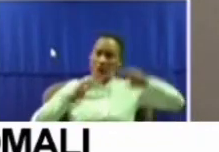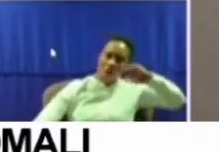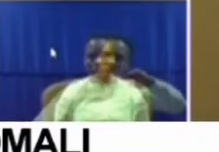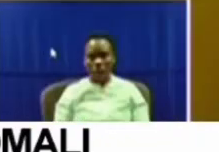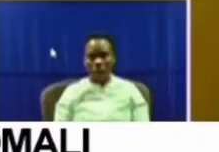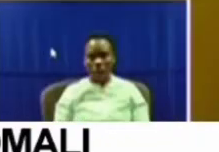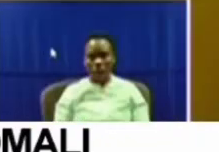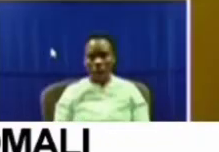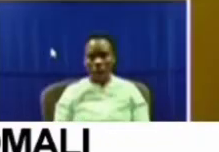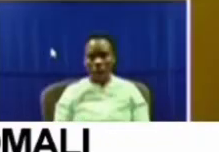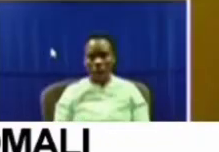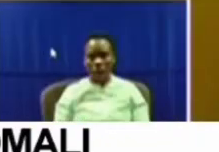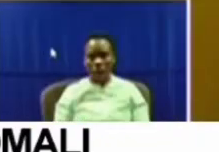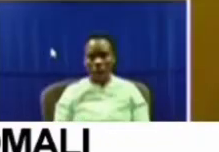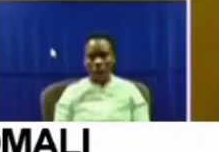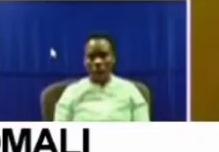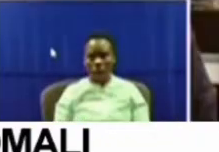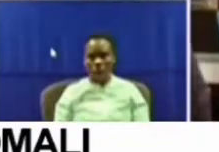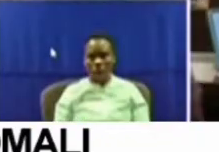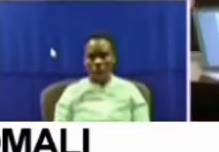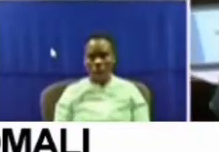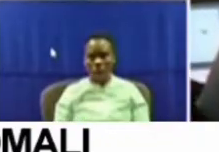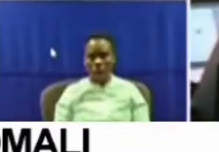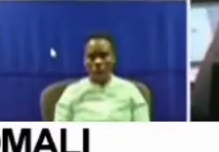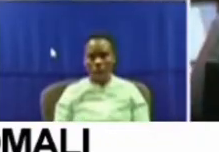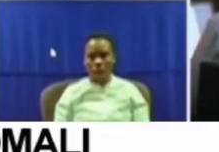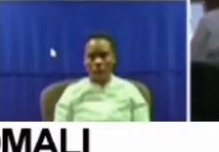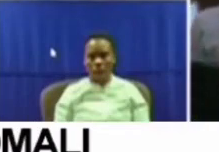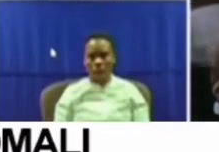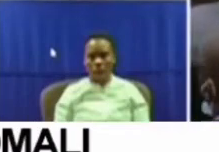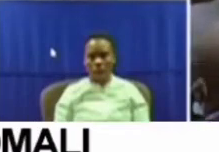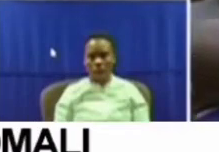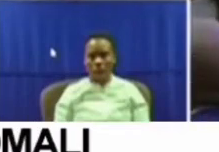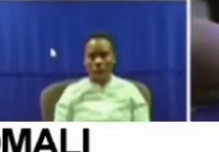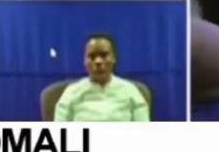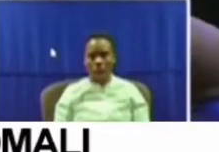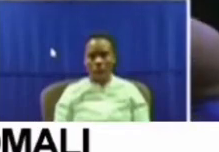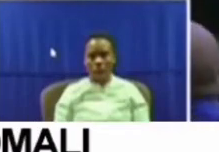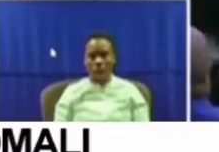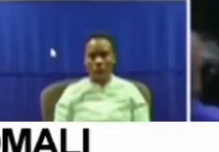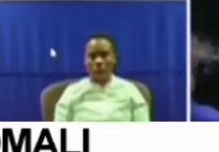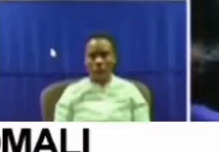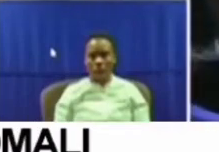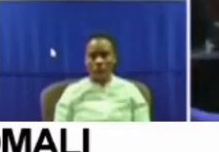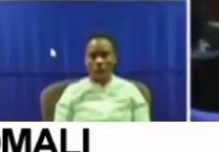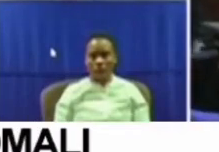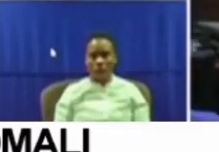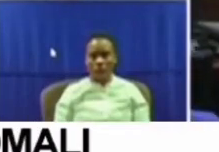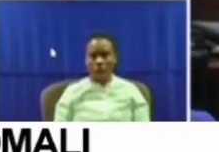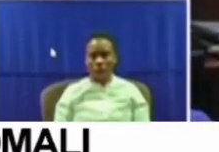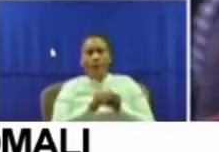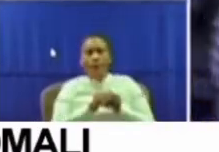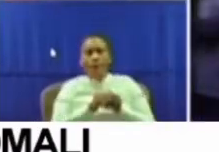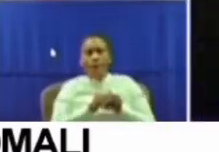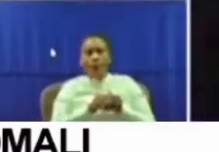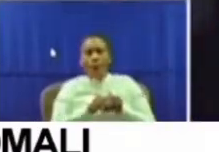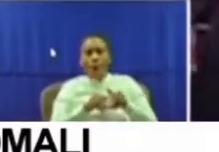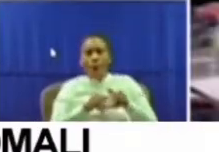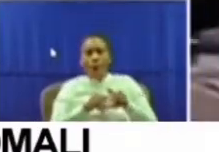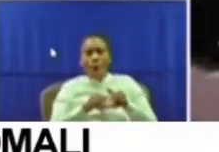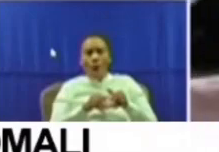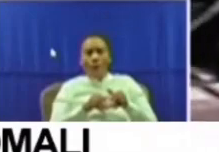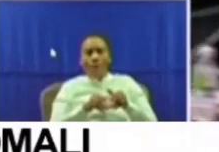in this house. Amalungu e-EFF agcine ekhishwe onogada. Phumani nobabini, phumani. iEFF